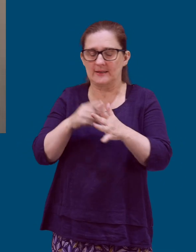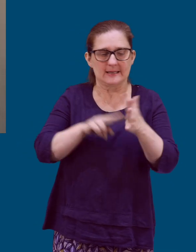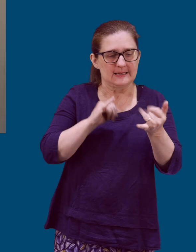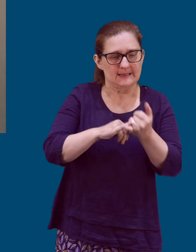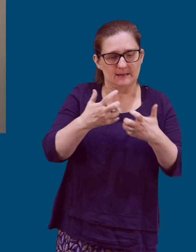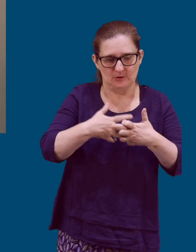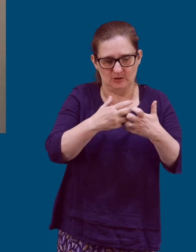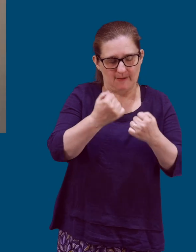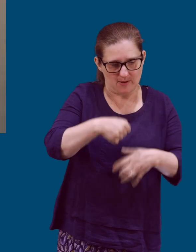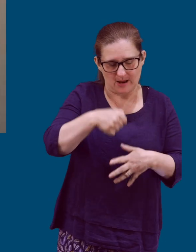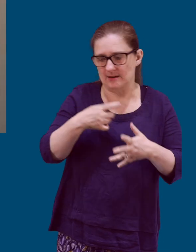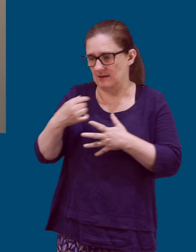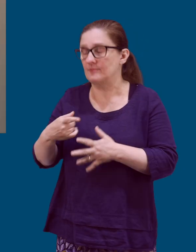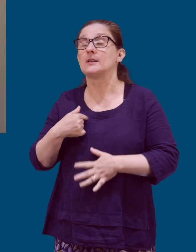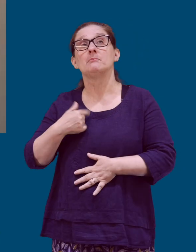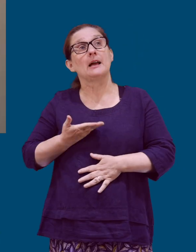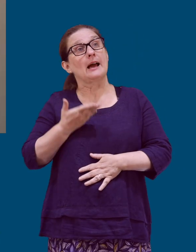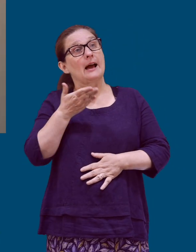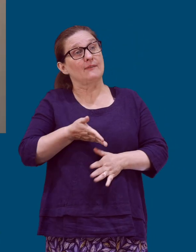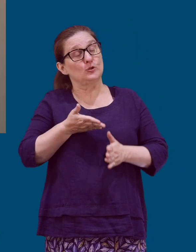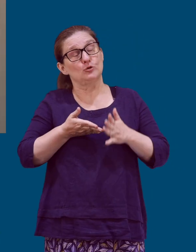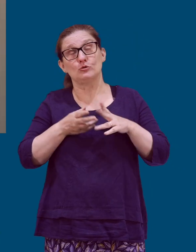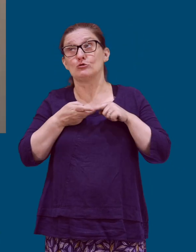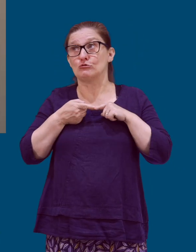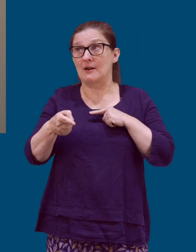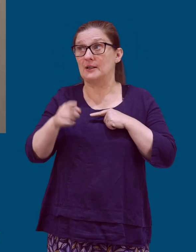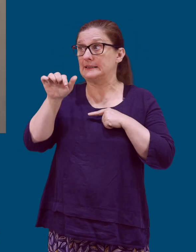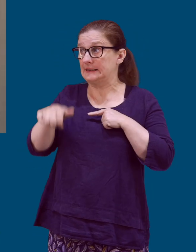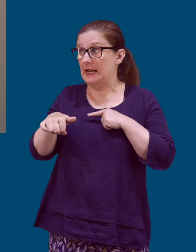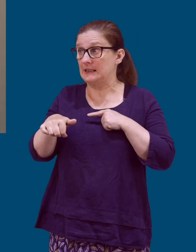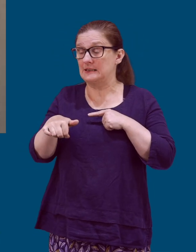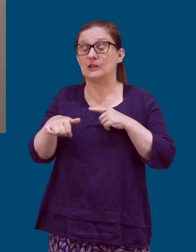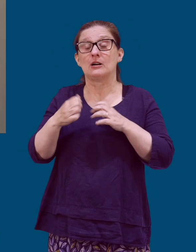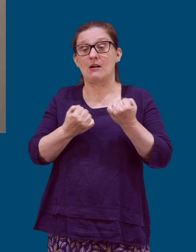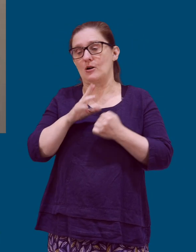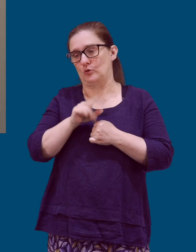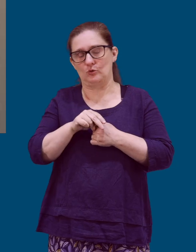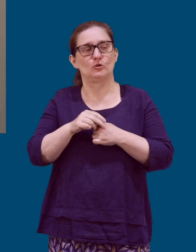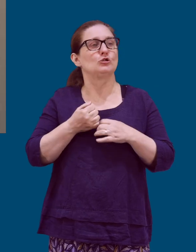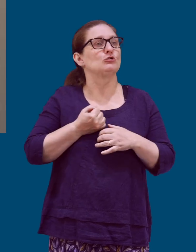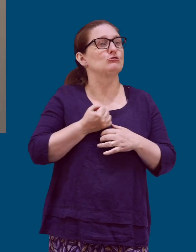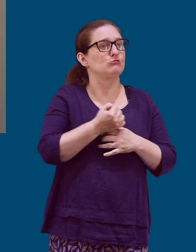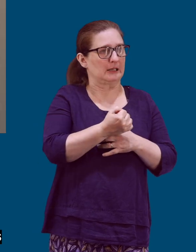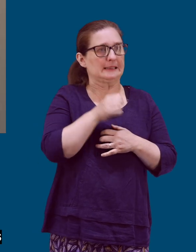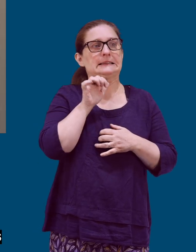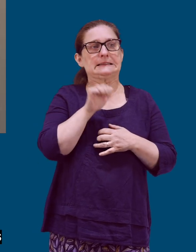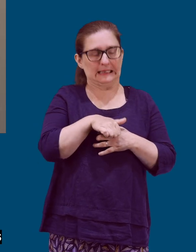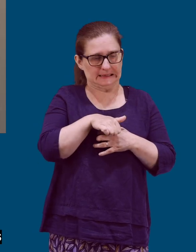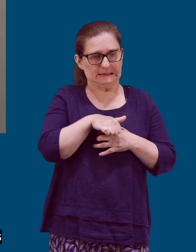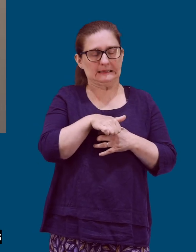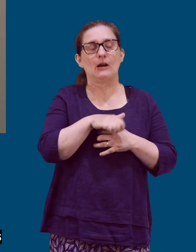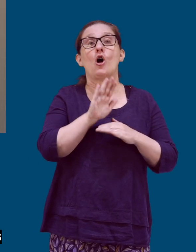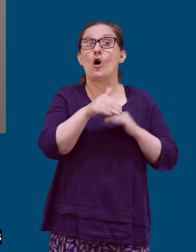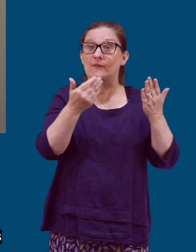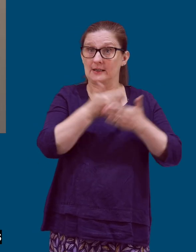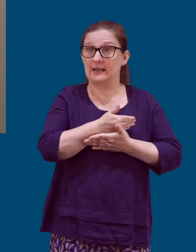TENS pads. Do I have to travel? Yes. Car? No. Train? Yes. Overnight? Trolley and